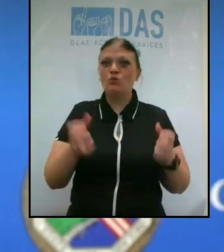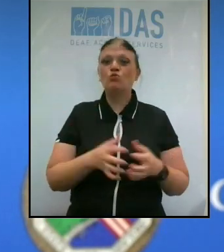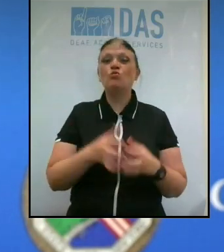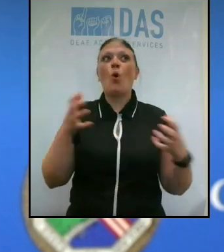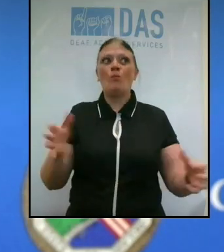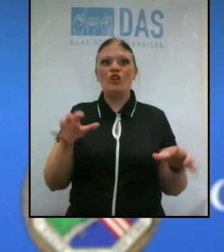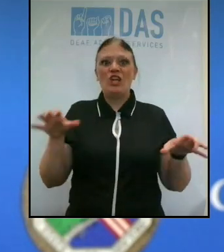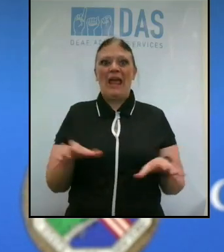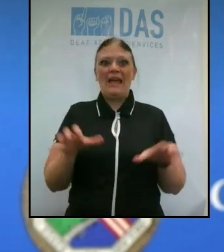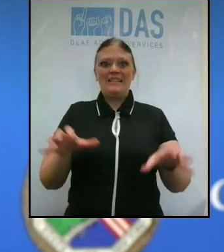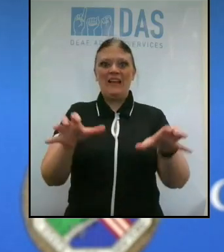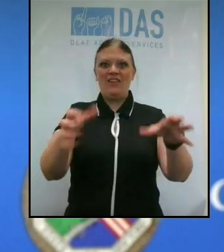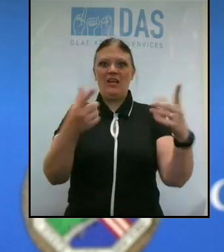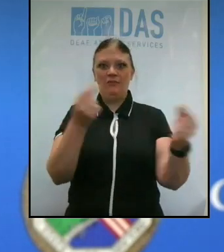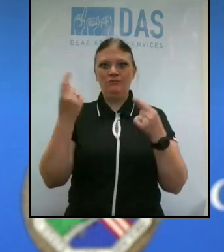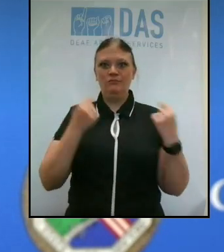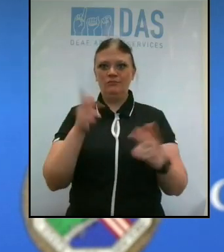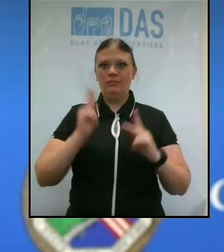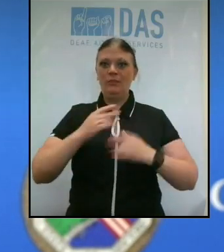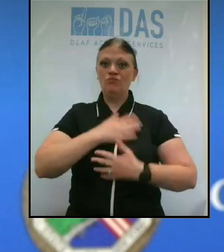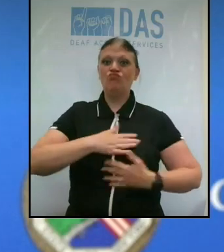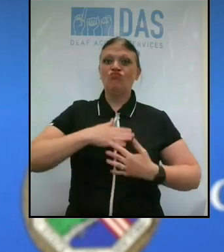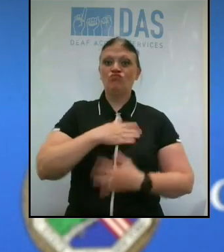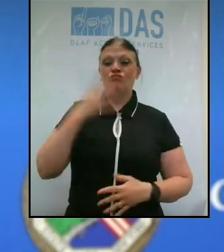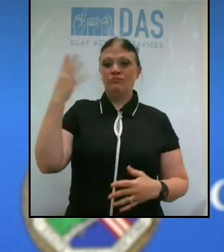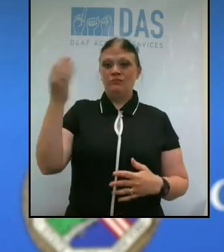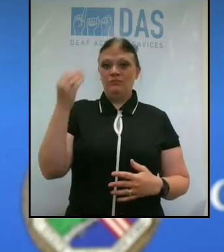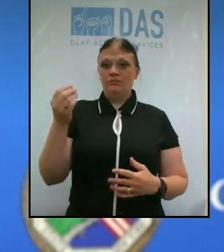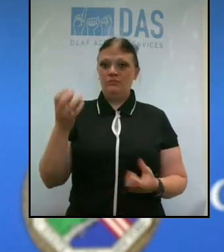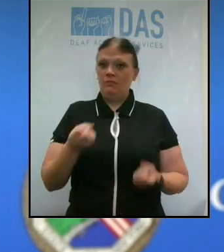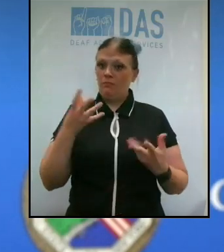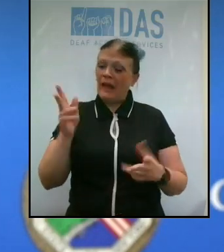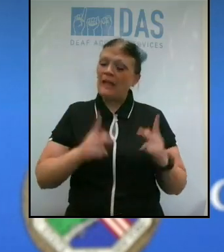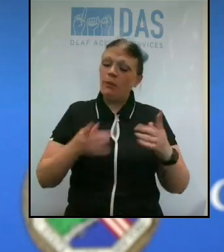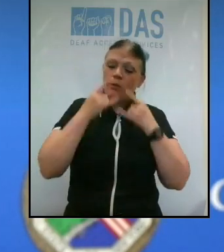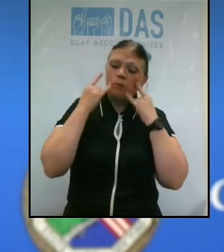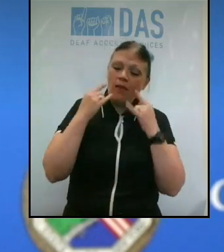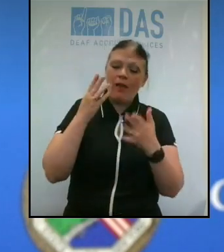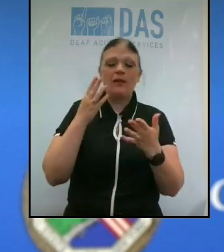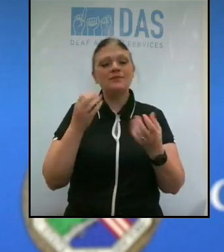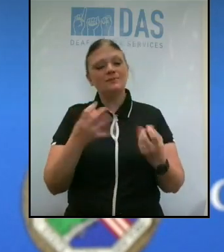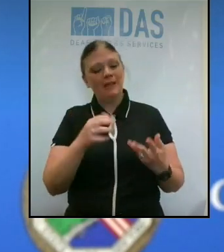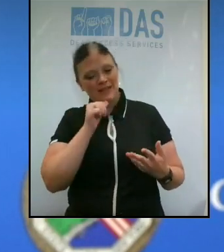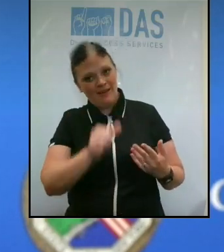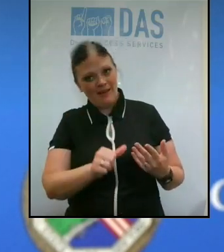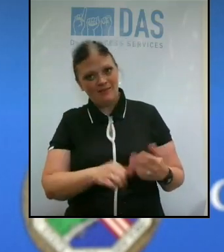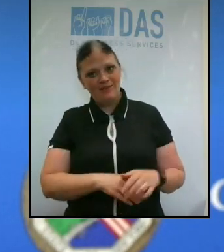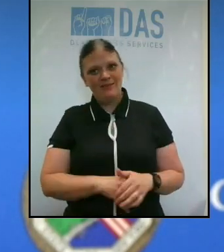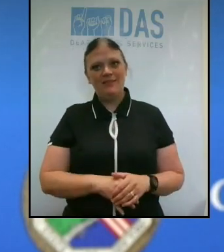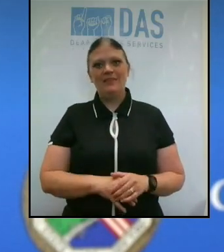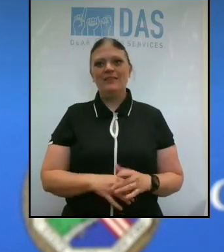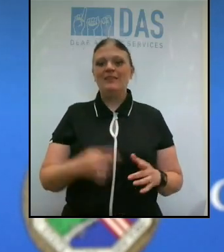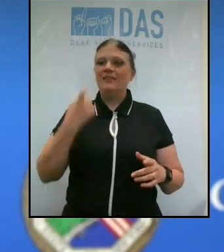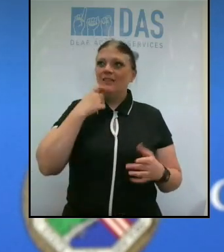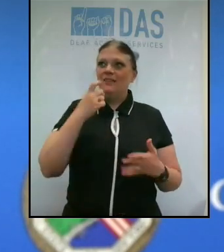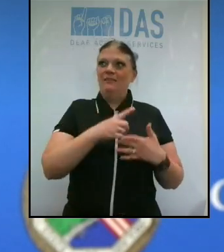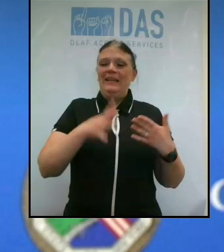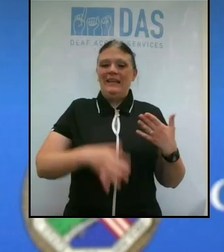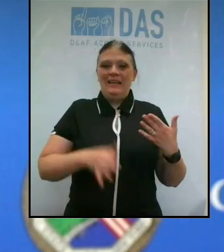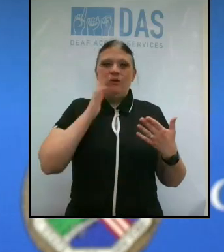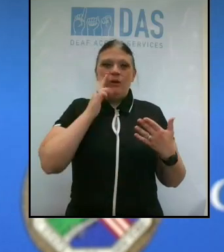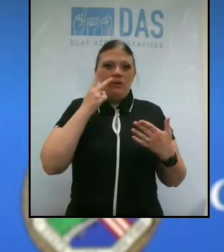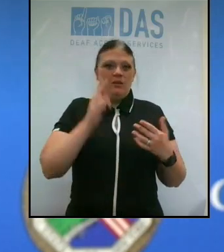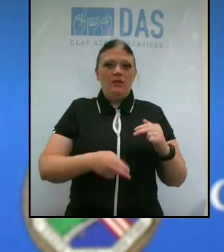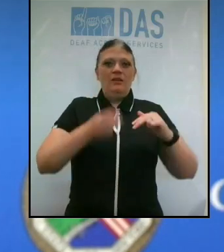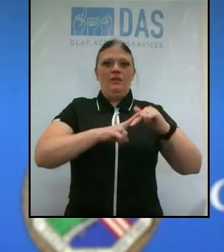activity outside and people enjoying themselves, a lot of them wearing masks, many of them not, this past weekend, that we're going to see an